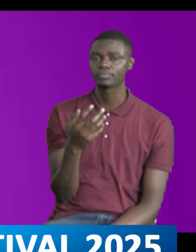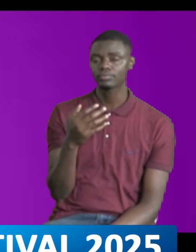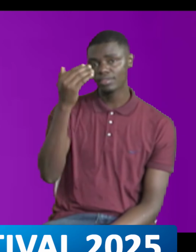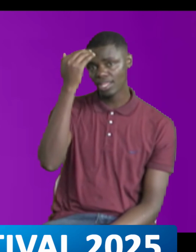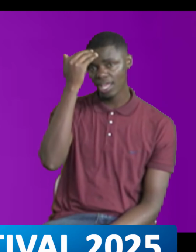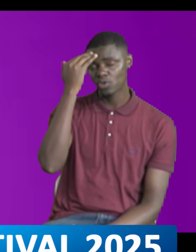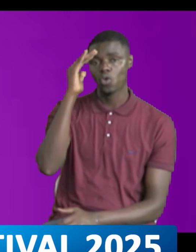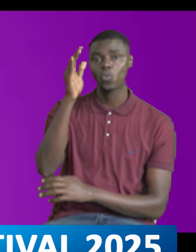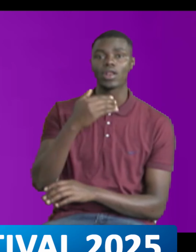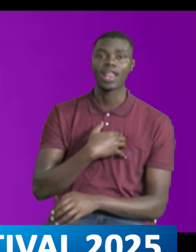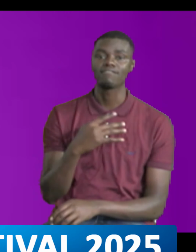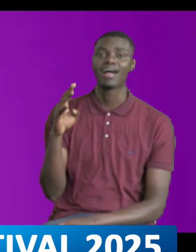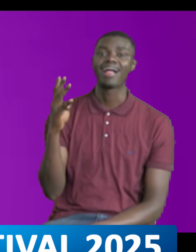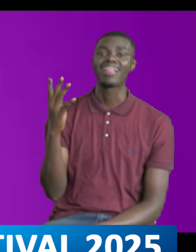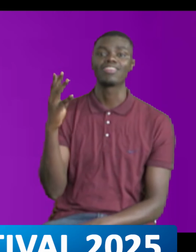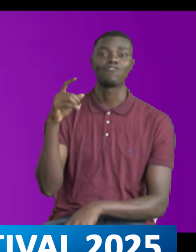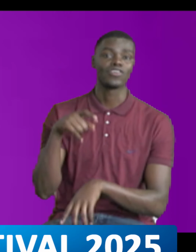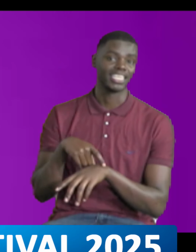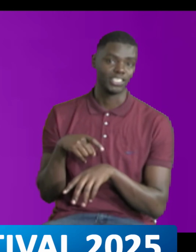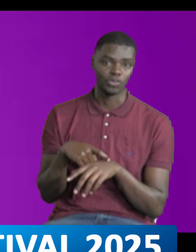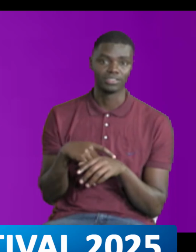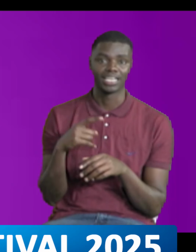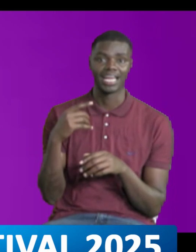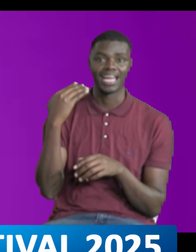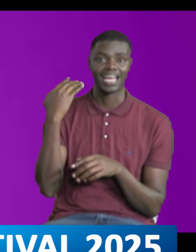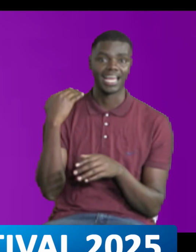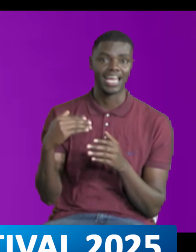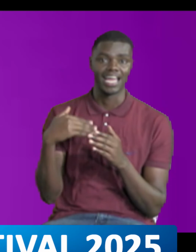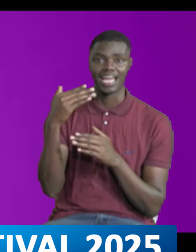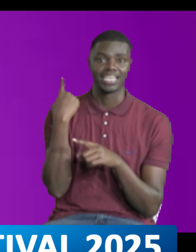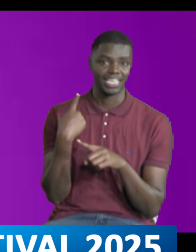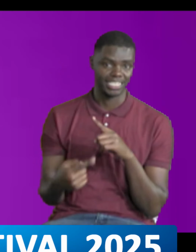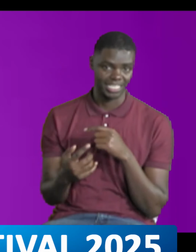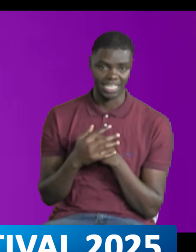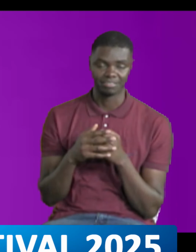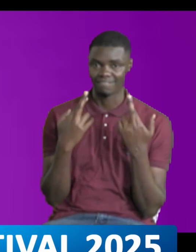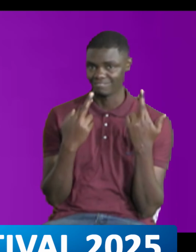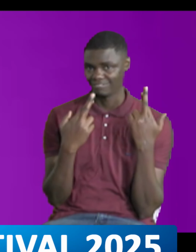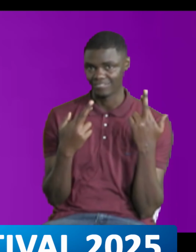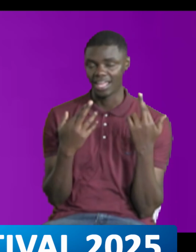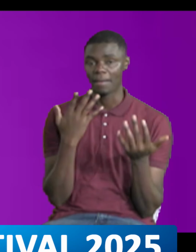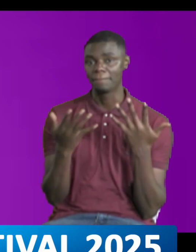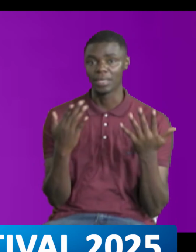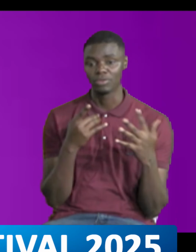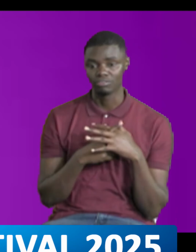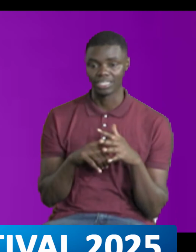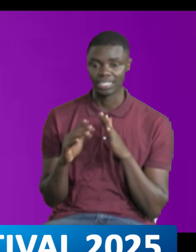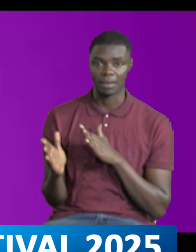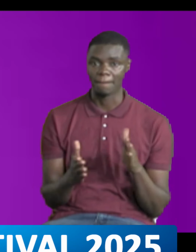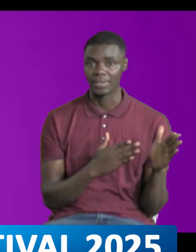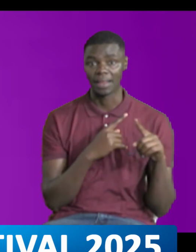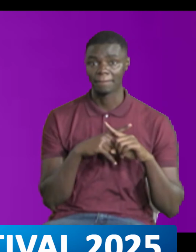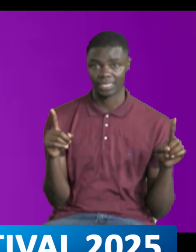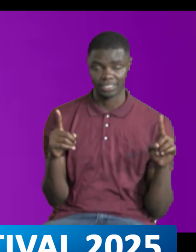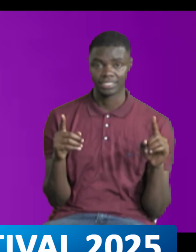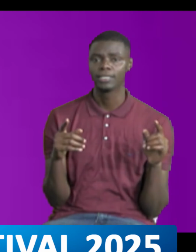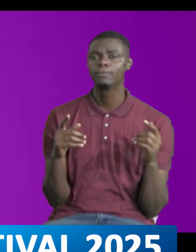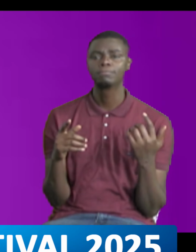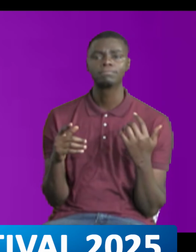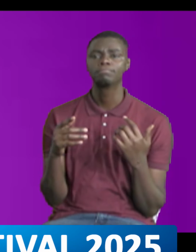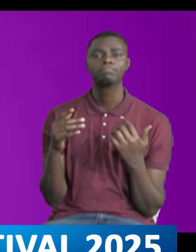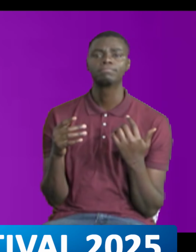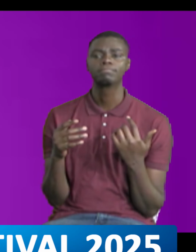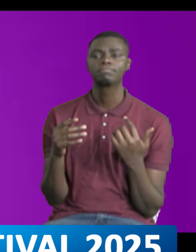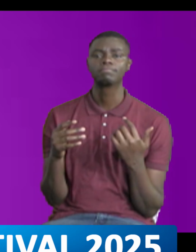know there's going to be a fourth edition. Yeah. you might even have already started planning. But how